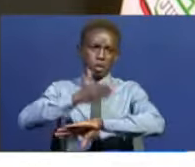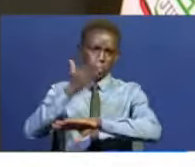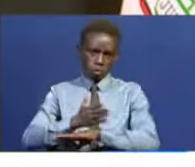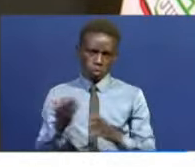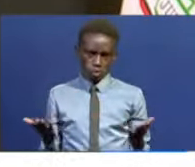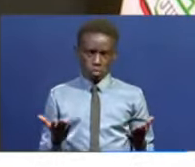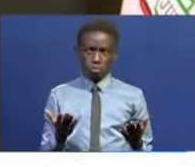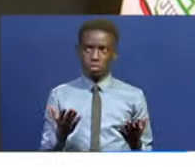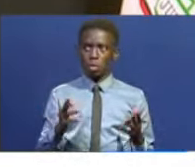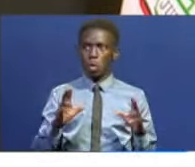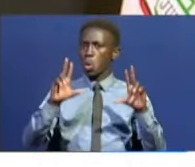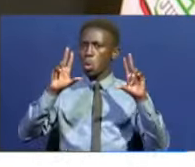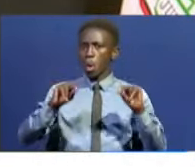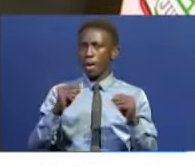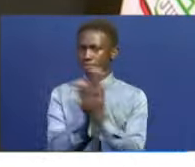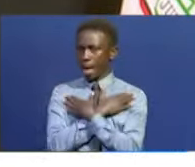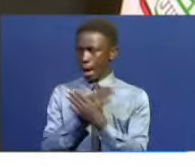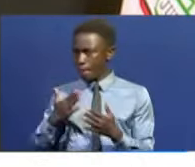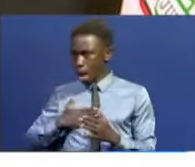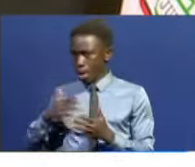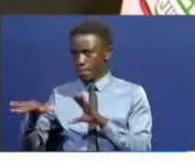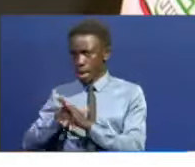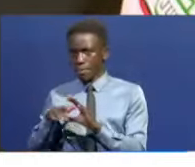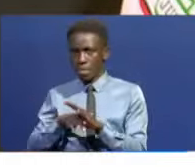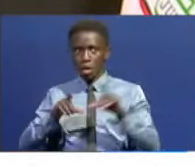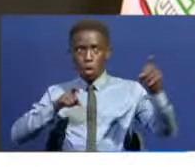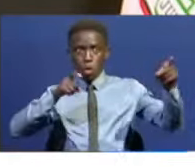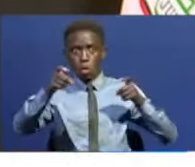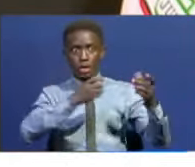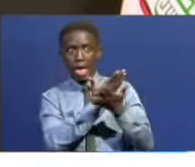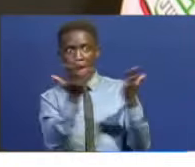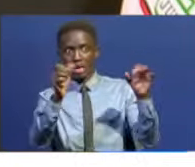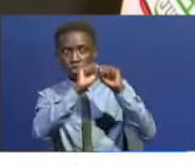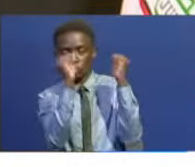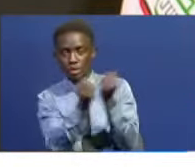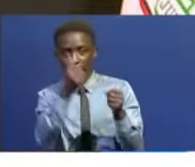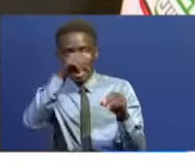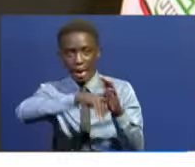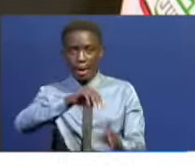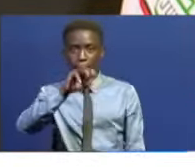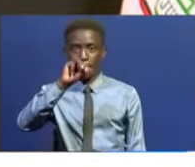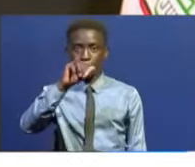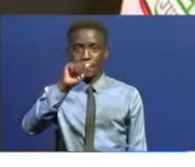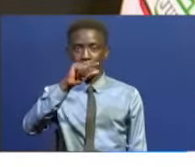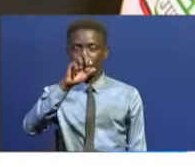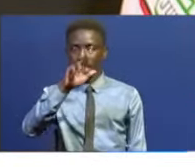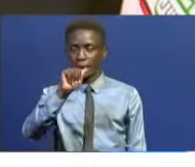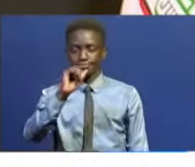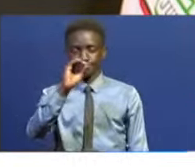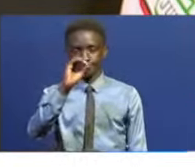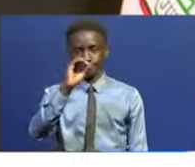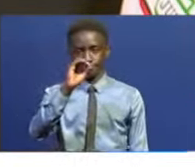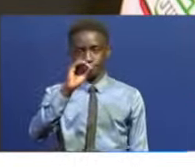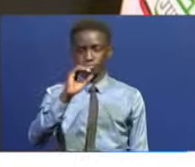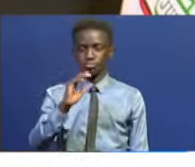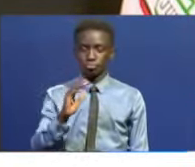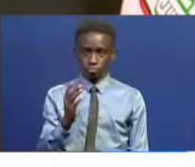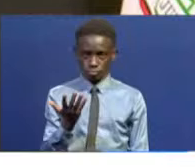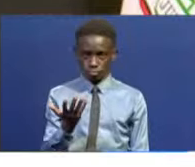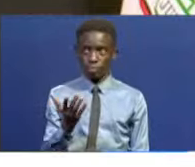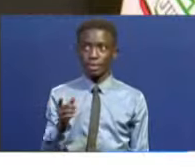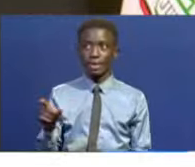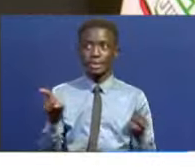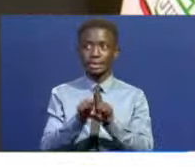associates are in control of any cooperative society in Madeira. That one I had done. In shareholding, by virtue of